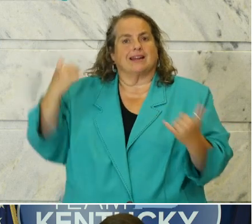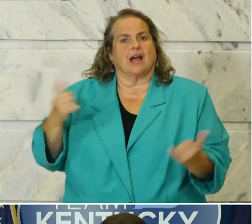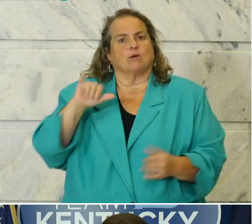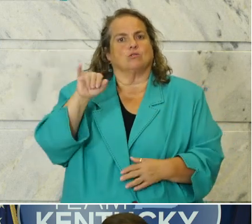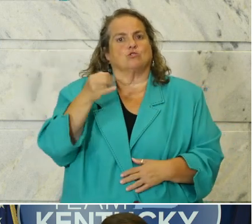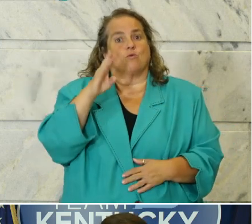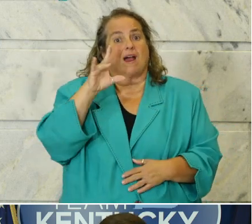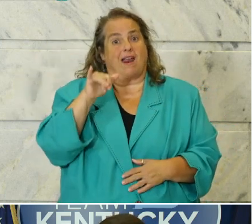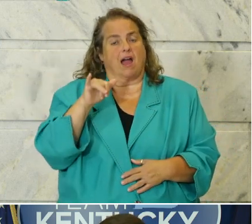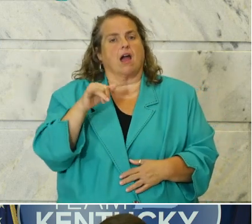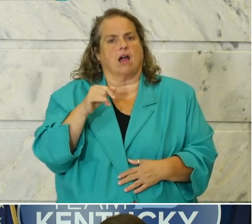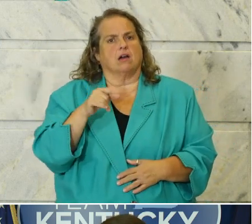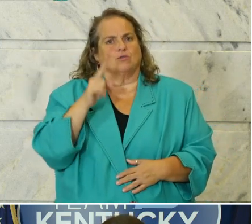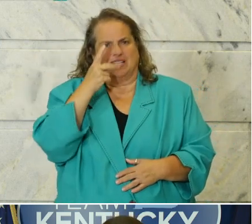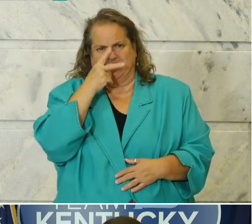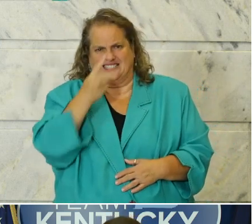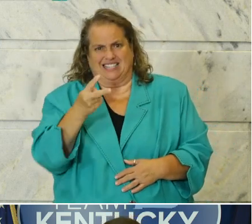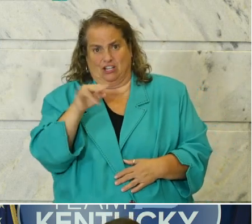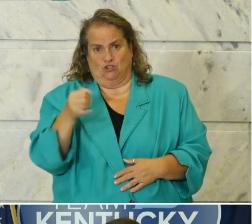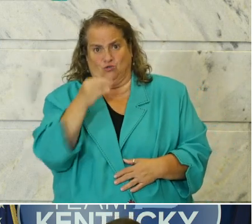most difficult month.